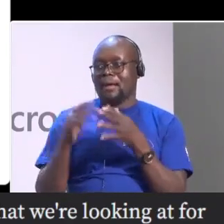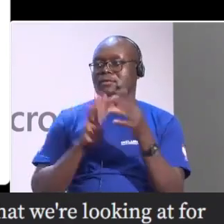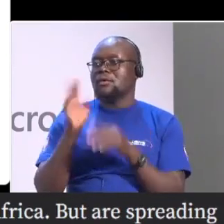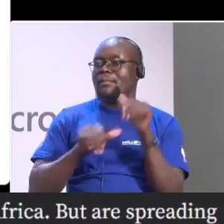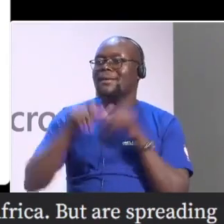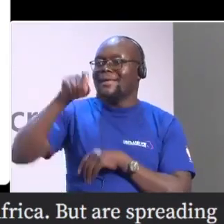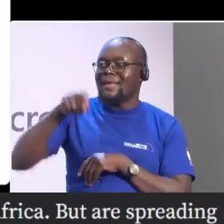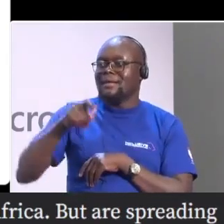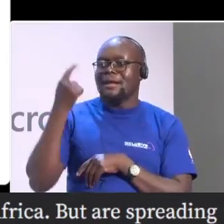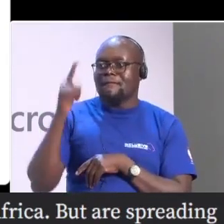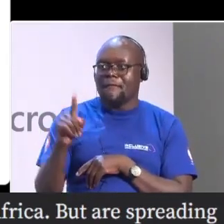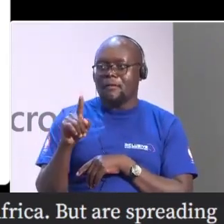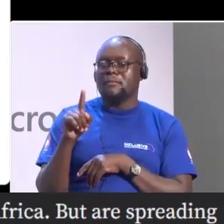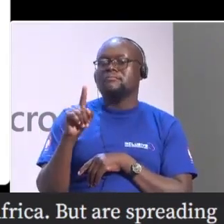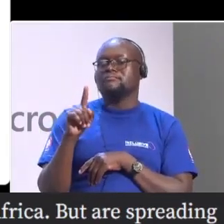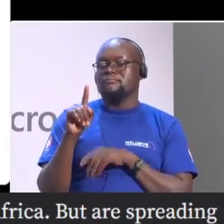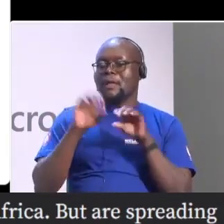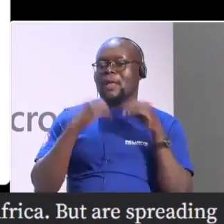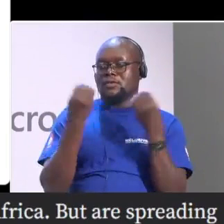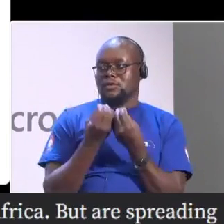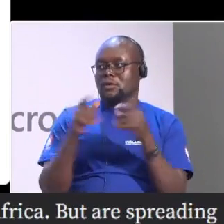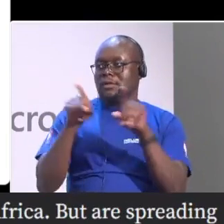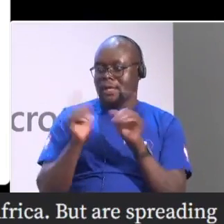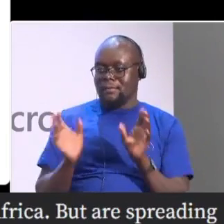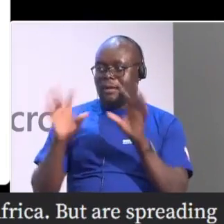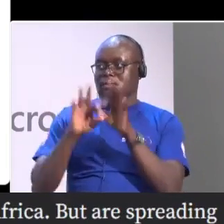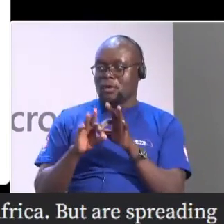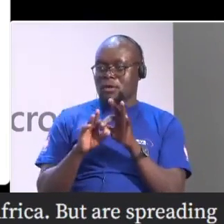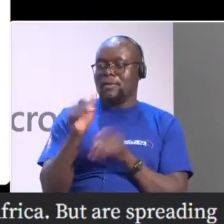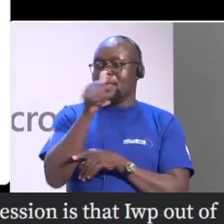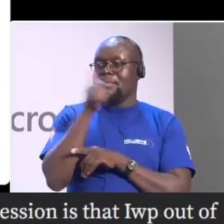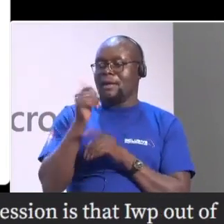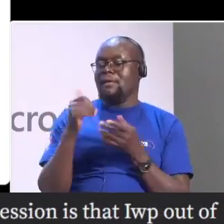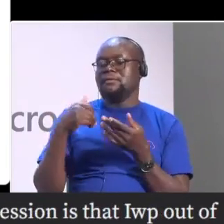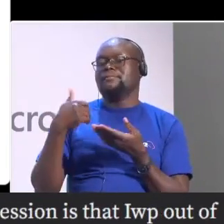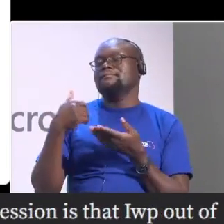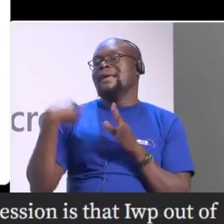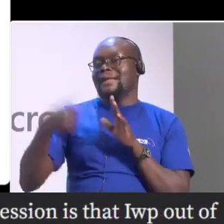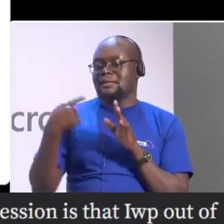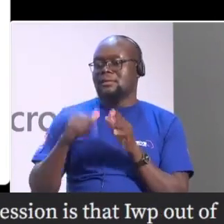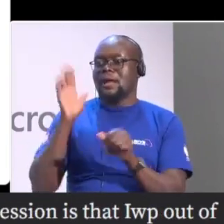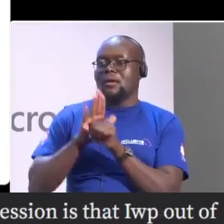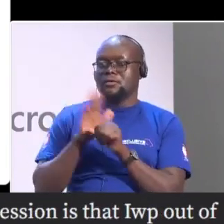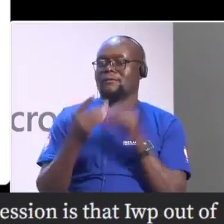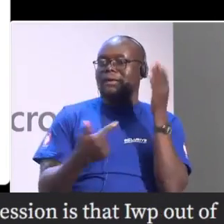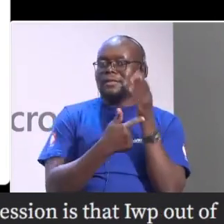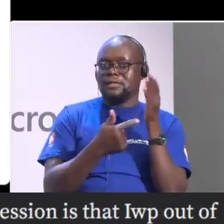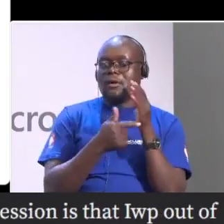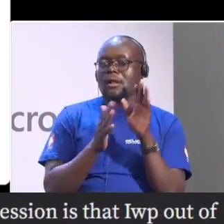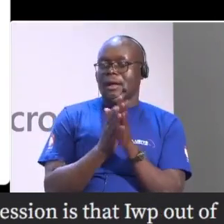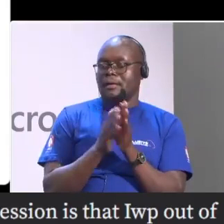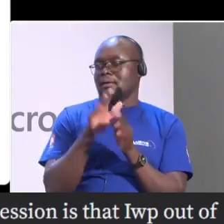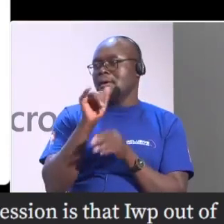about the need for an association. It also was joined with private industry, a lot of tech companies like IBM,